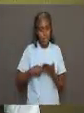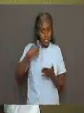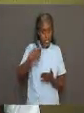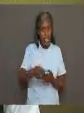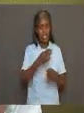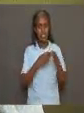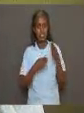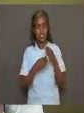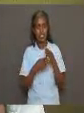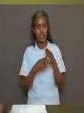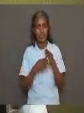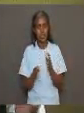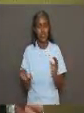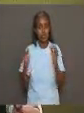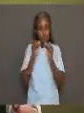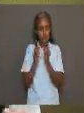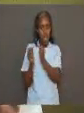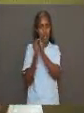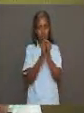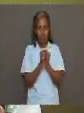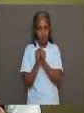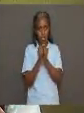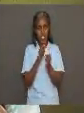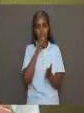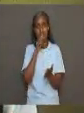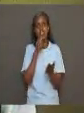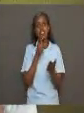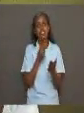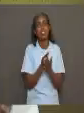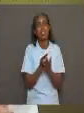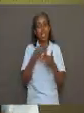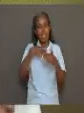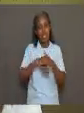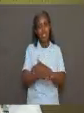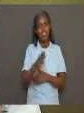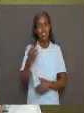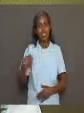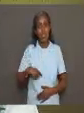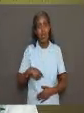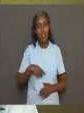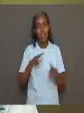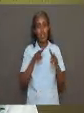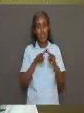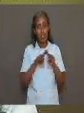step is to add together the data in our variate row.